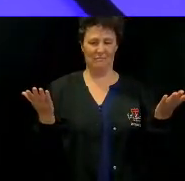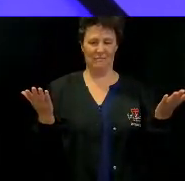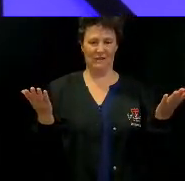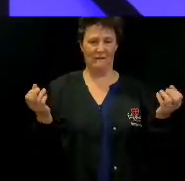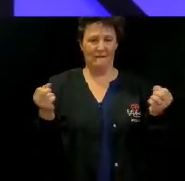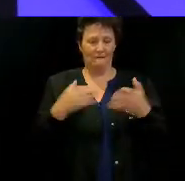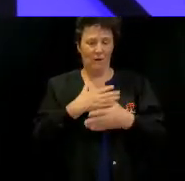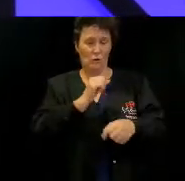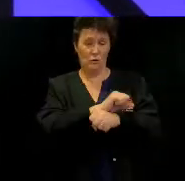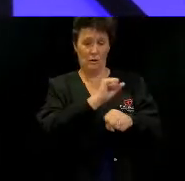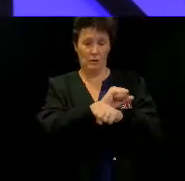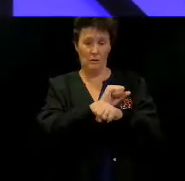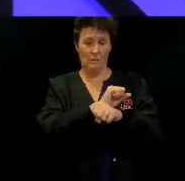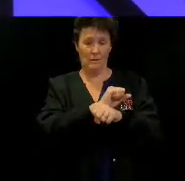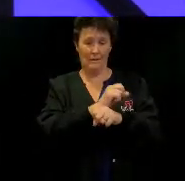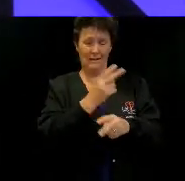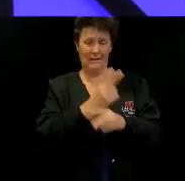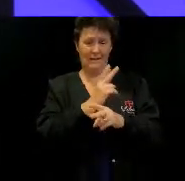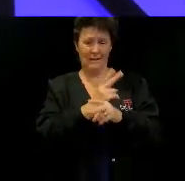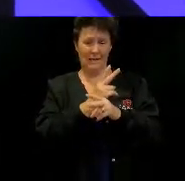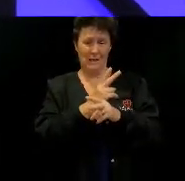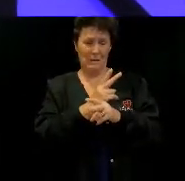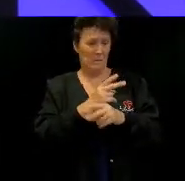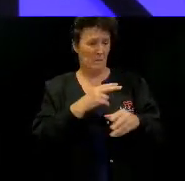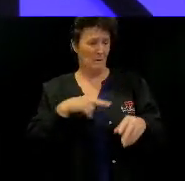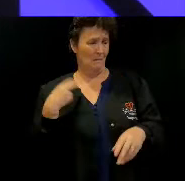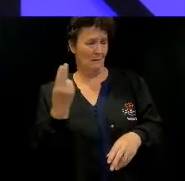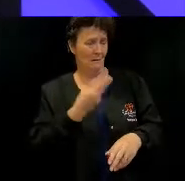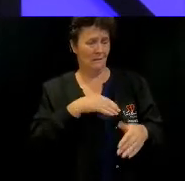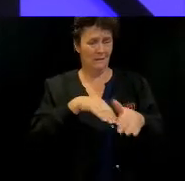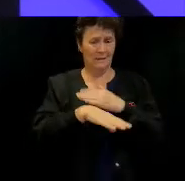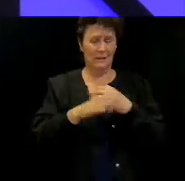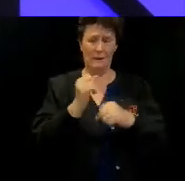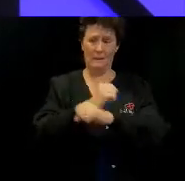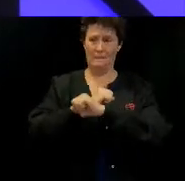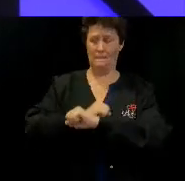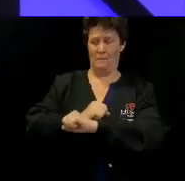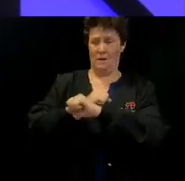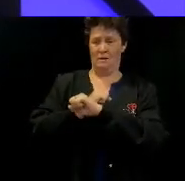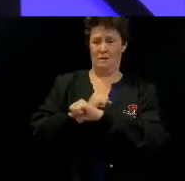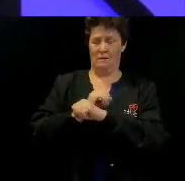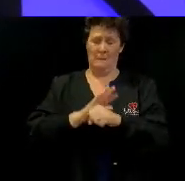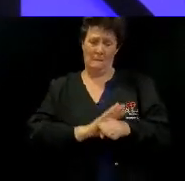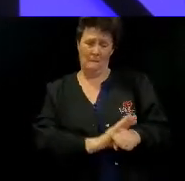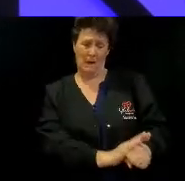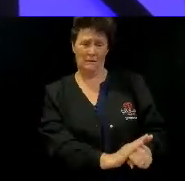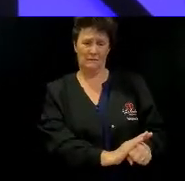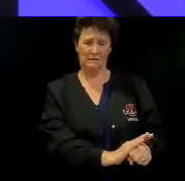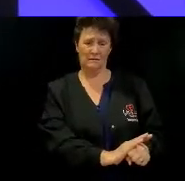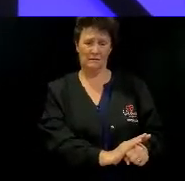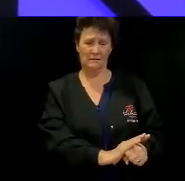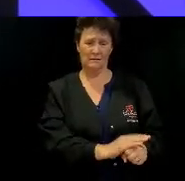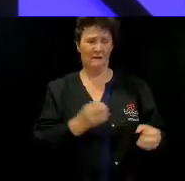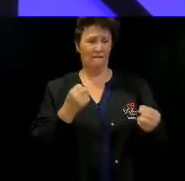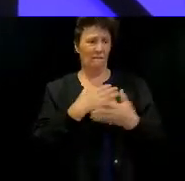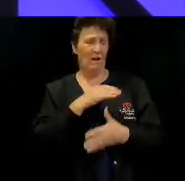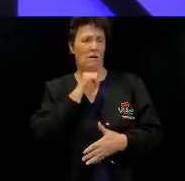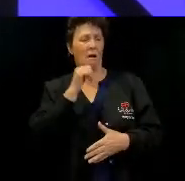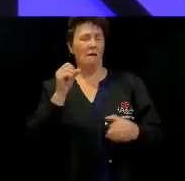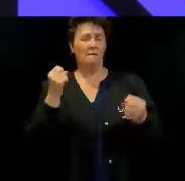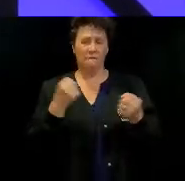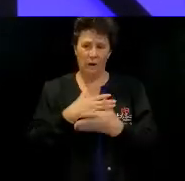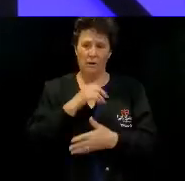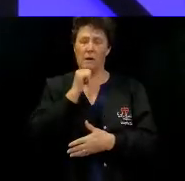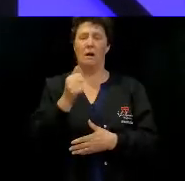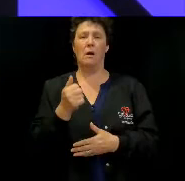Fear's job is to oppress and take us into bondage. That's why the Bible is so adamant about it. Fear not, fear not, fear not, fear not.